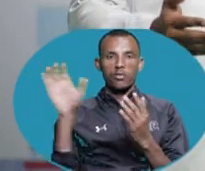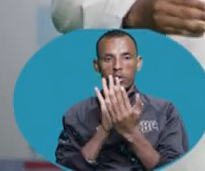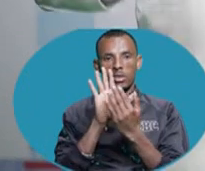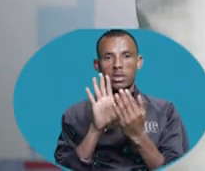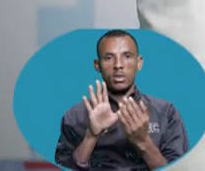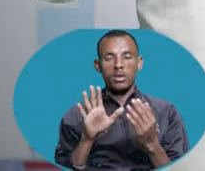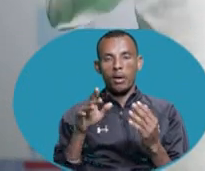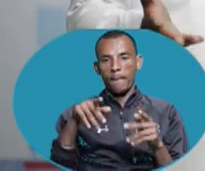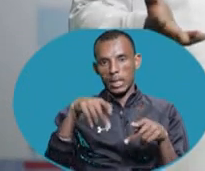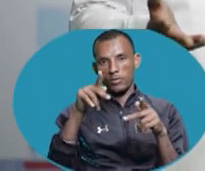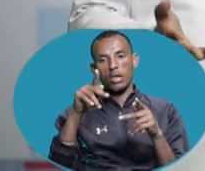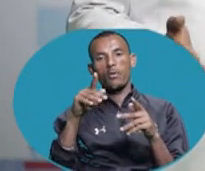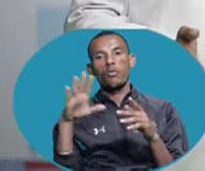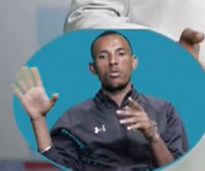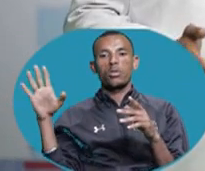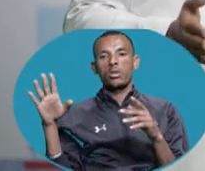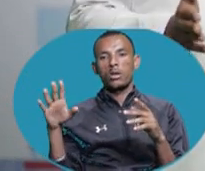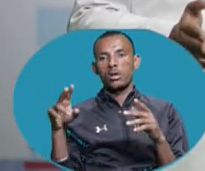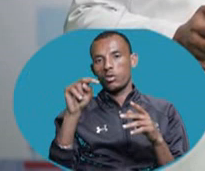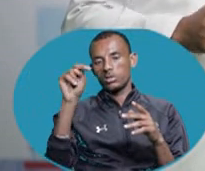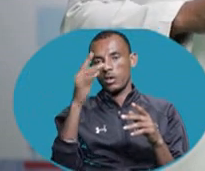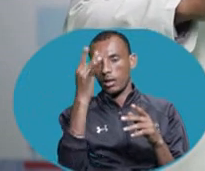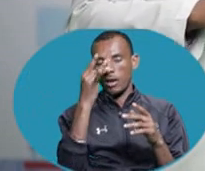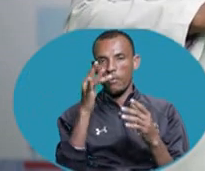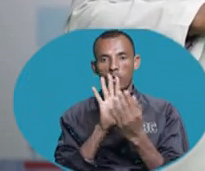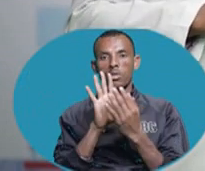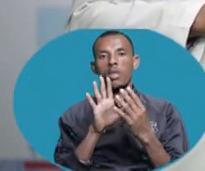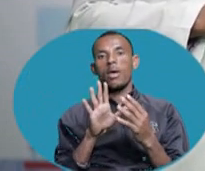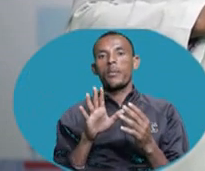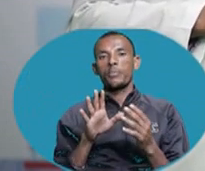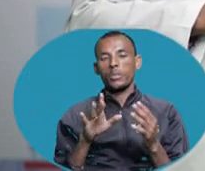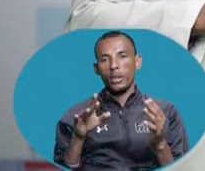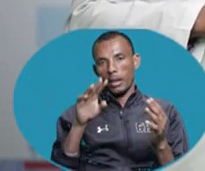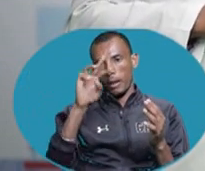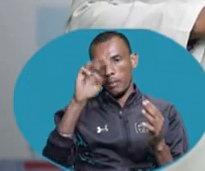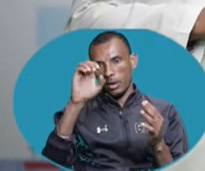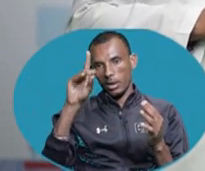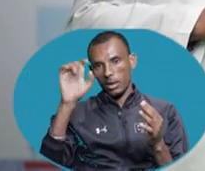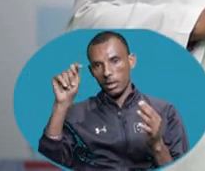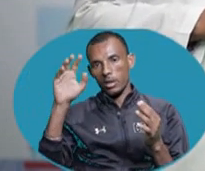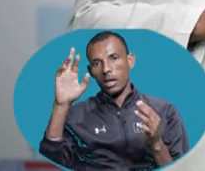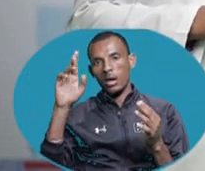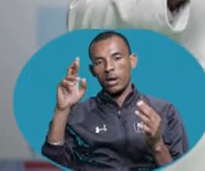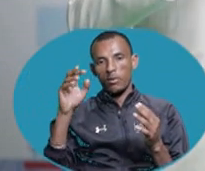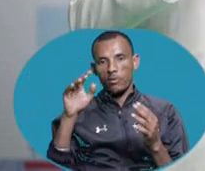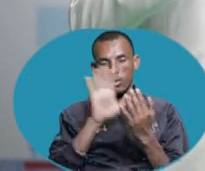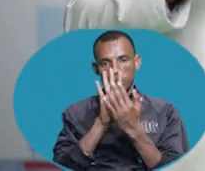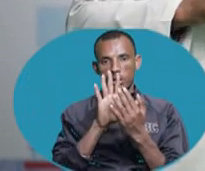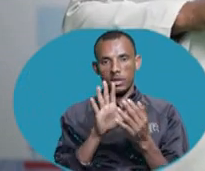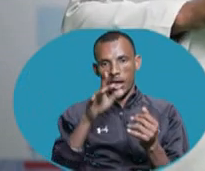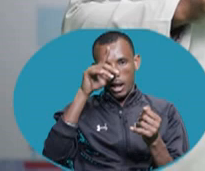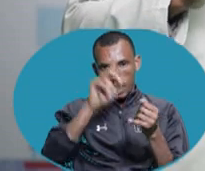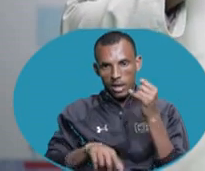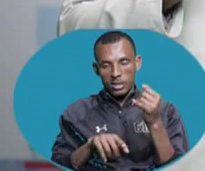Front, Mediterranean Front. But at last, all front was ended by the victory of